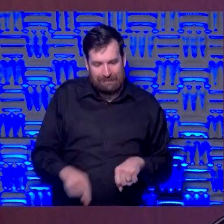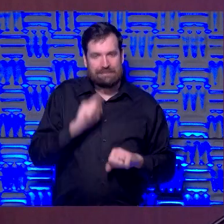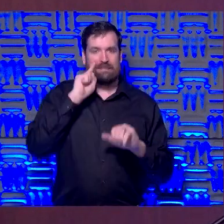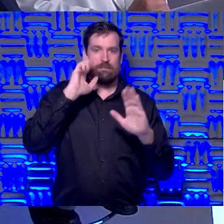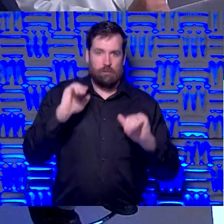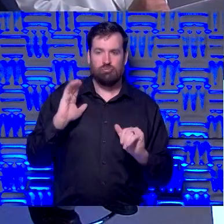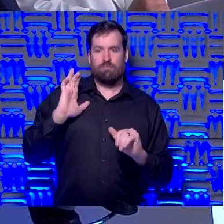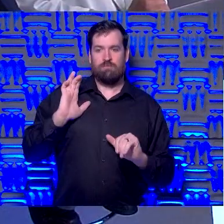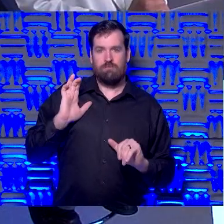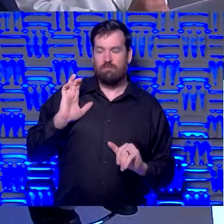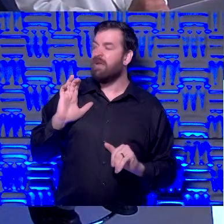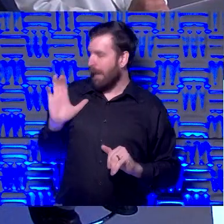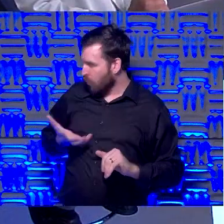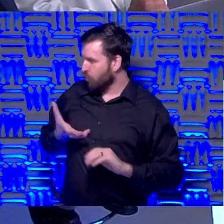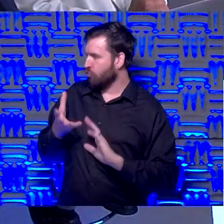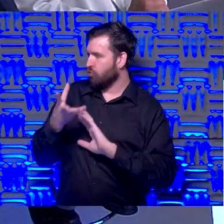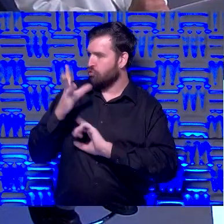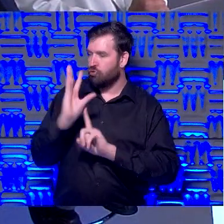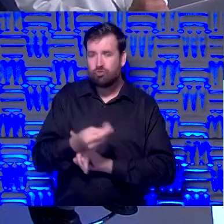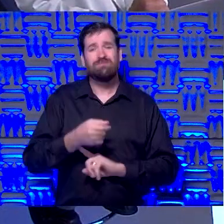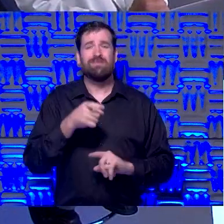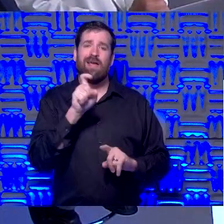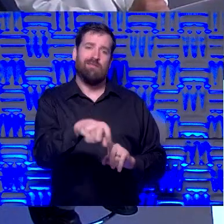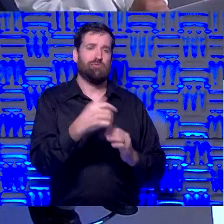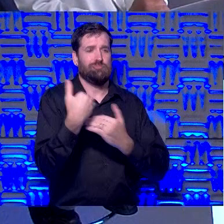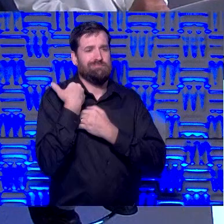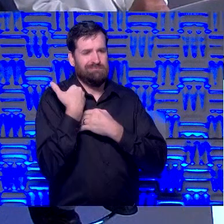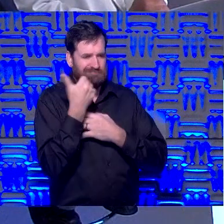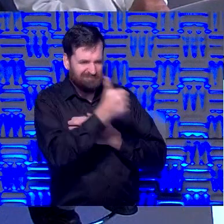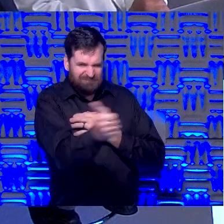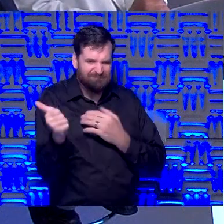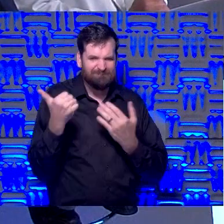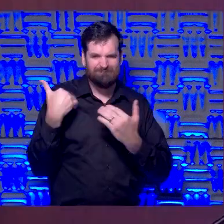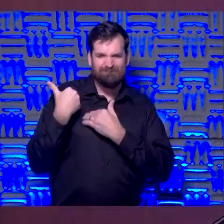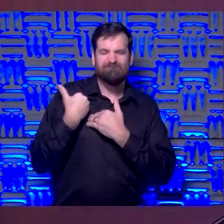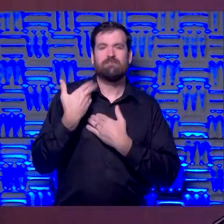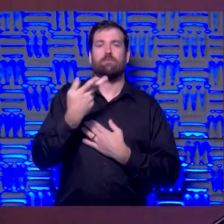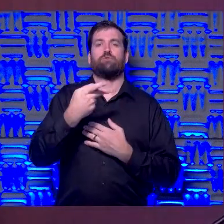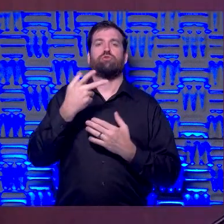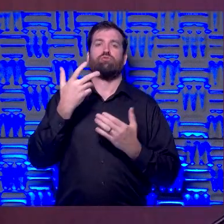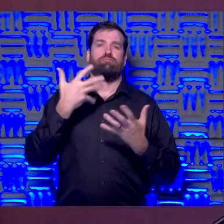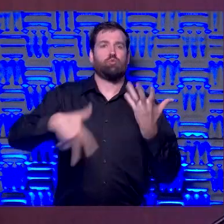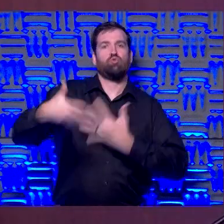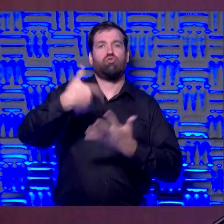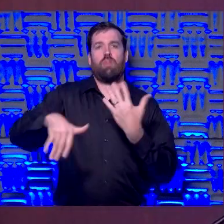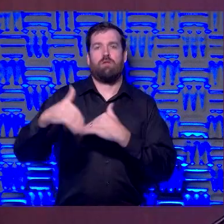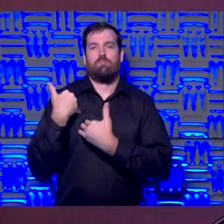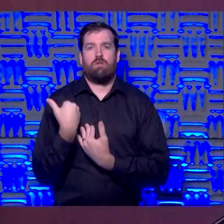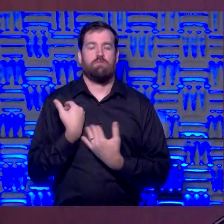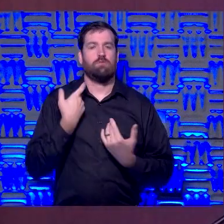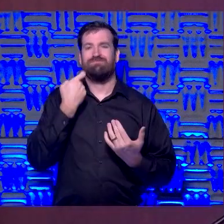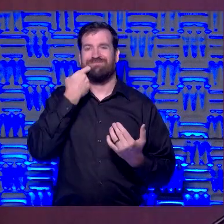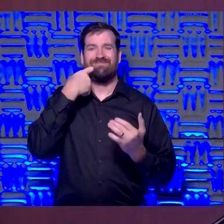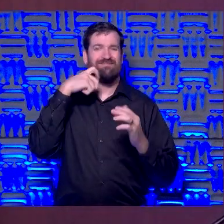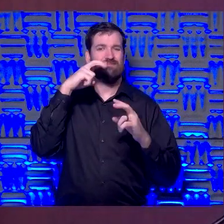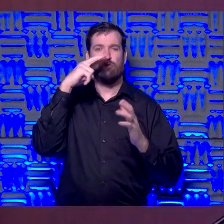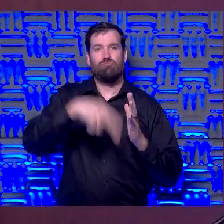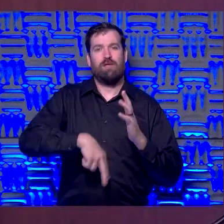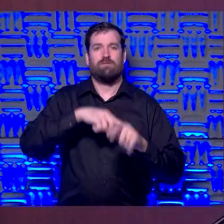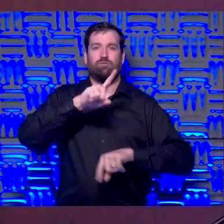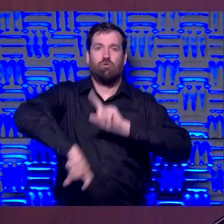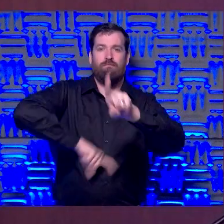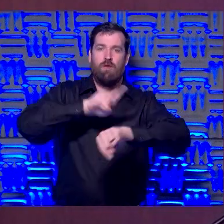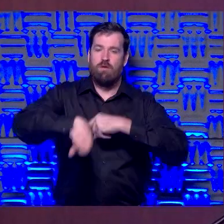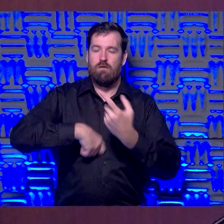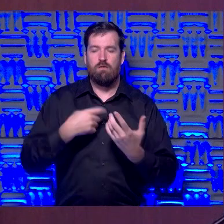this is our community. We have to culture hold now. each other Yes, accountable for we it do. at the end of the day and be socially responsible. There was just I was reading a survey last night that